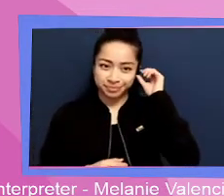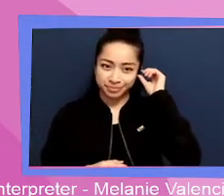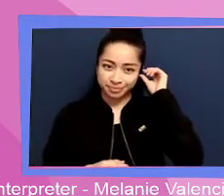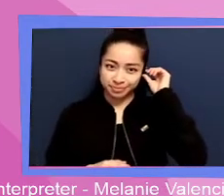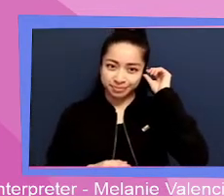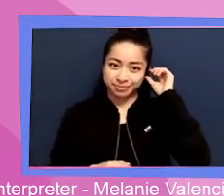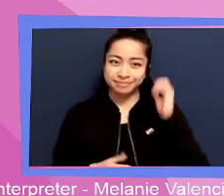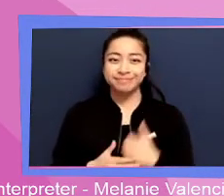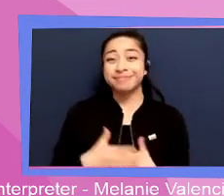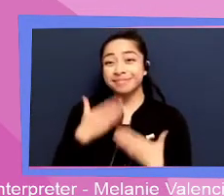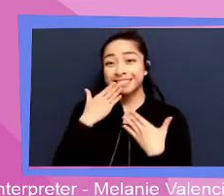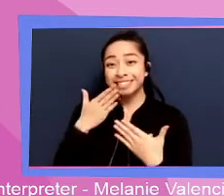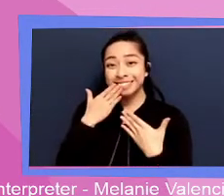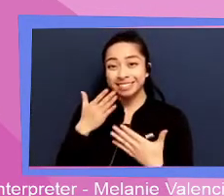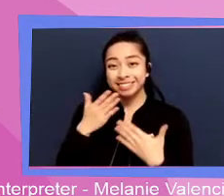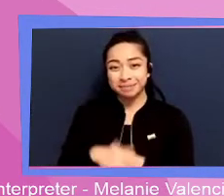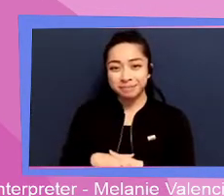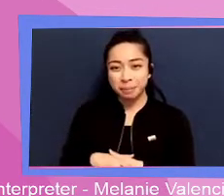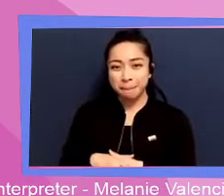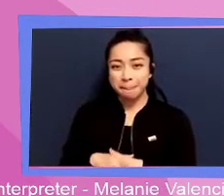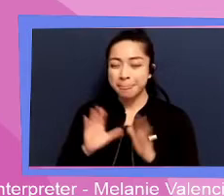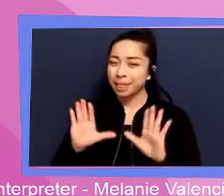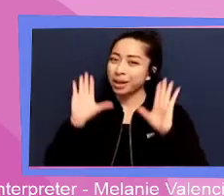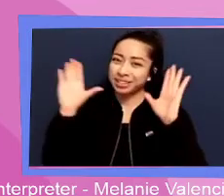Thank you. So great.